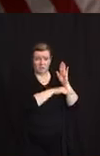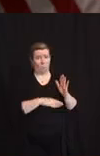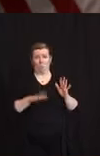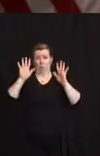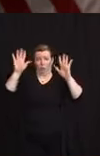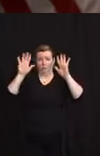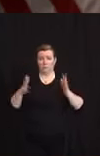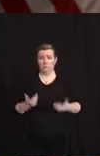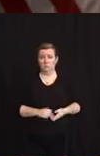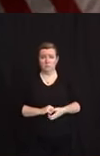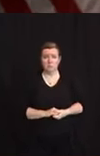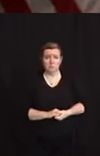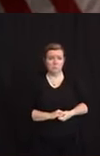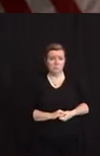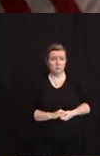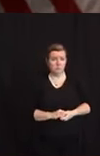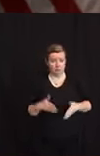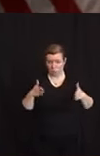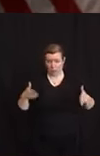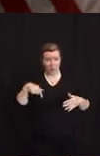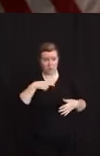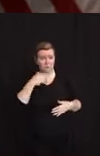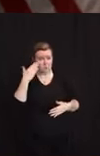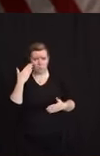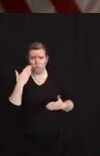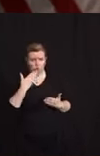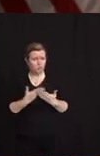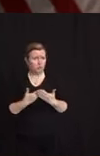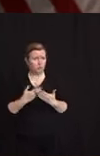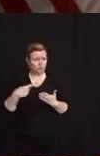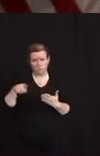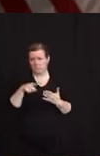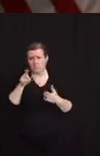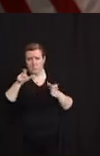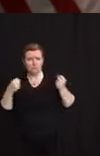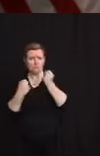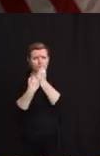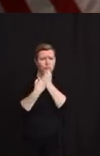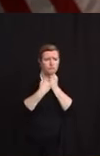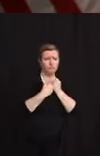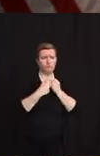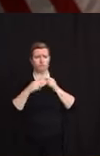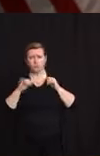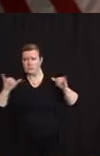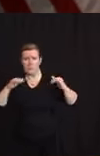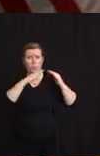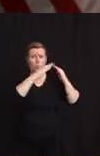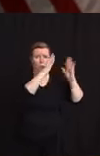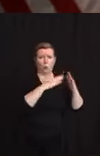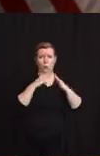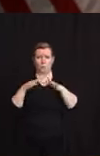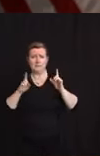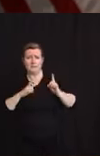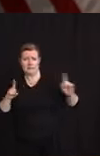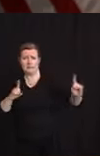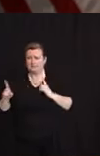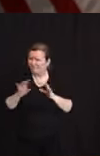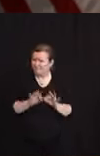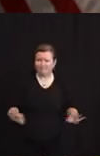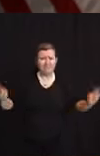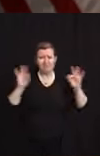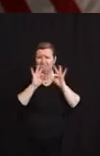us to have the moral suasion that we need to continue to, please God, people stay at home, that people that maybe there's enough